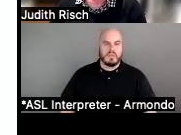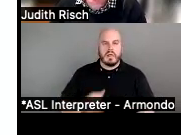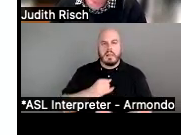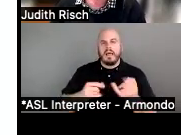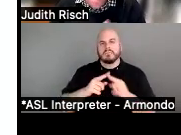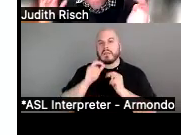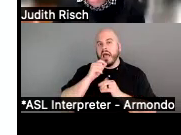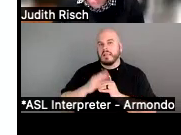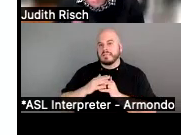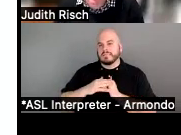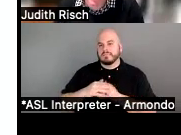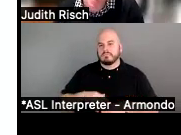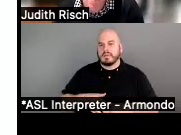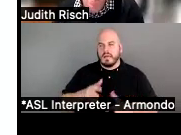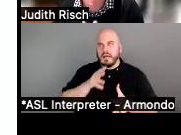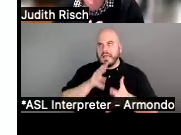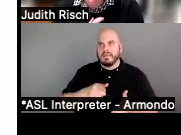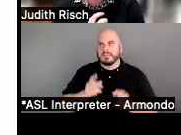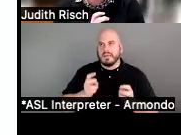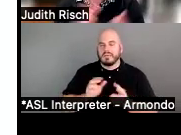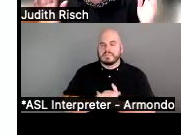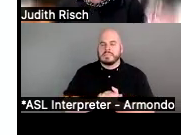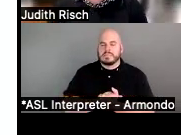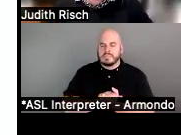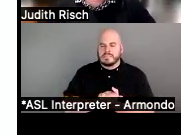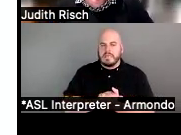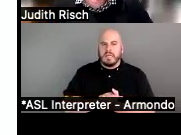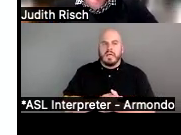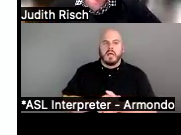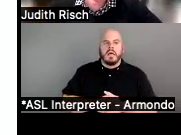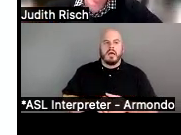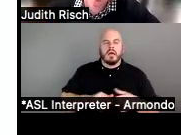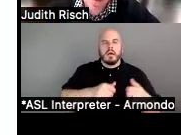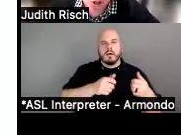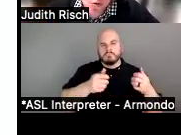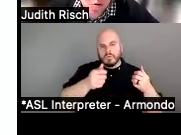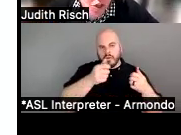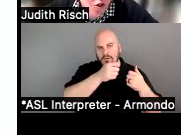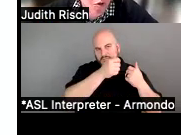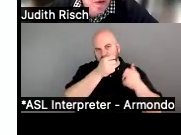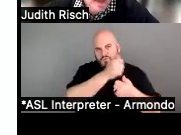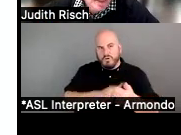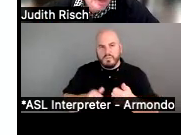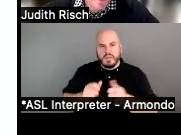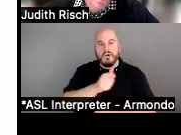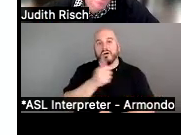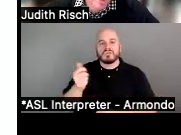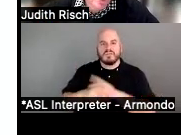least, I hate this topic, conforming alternative versions. It's 35202.